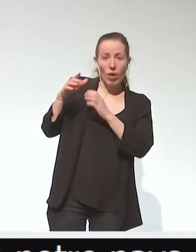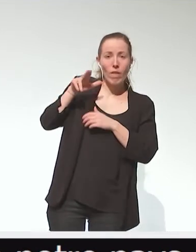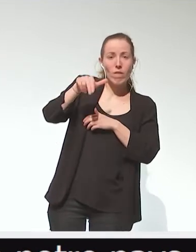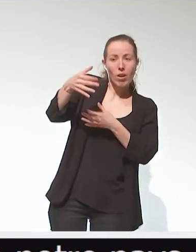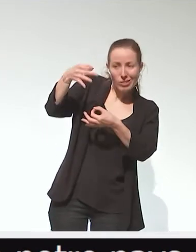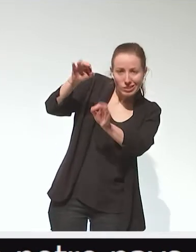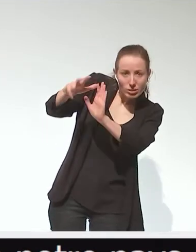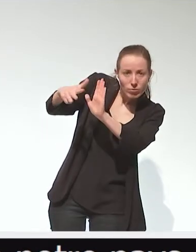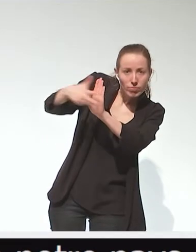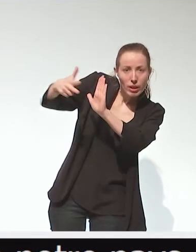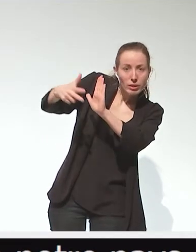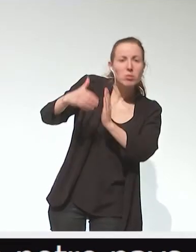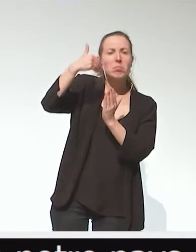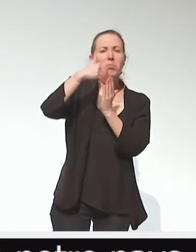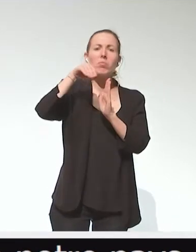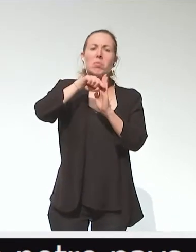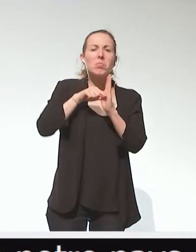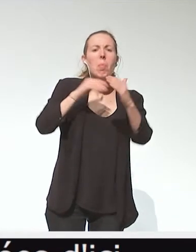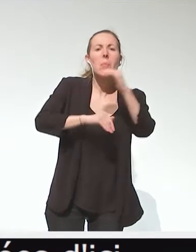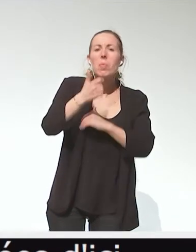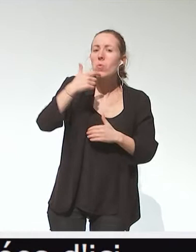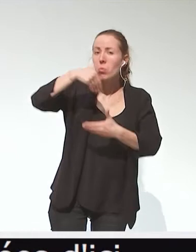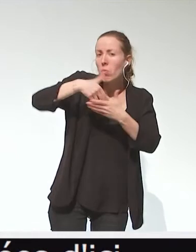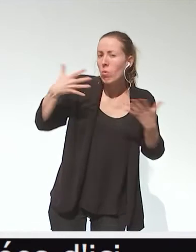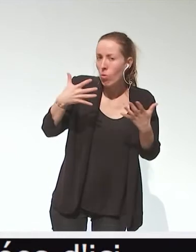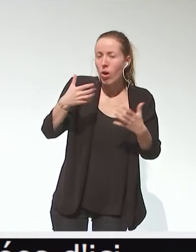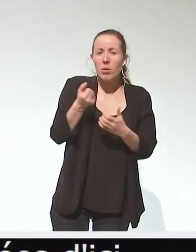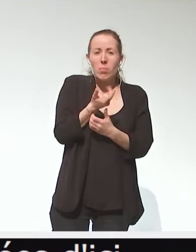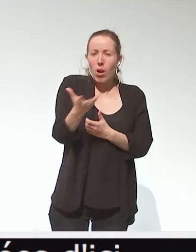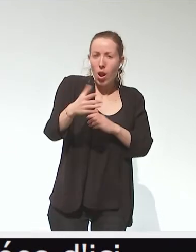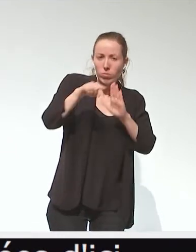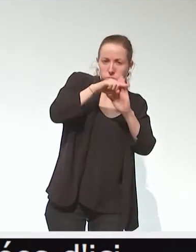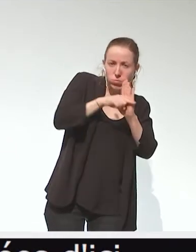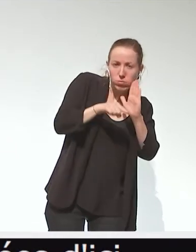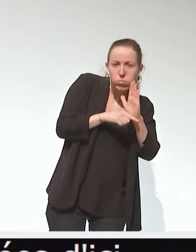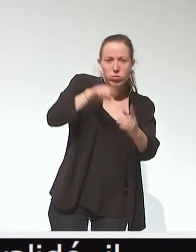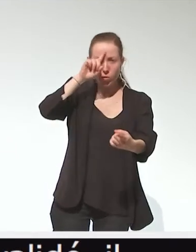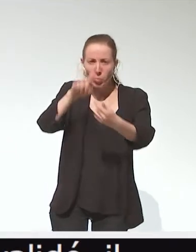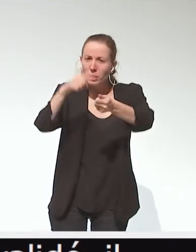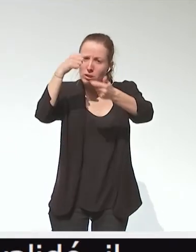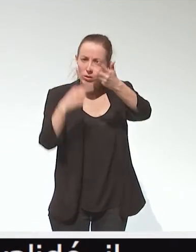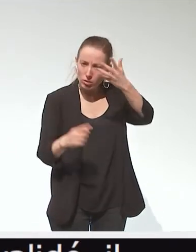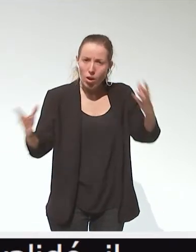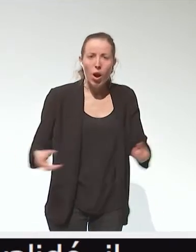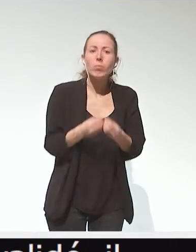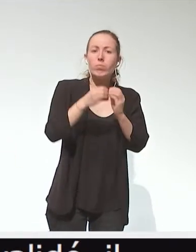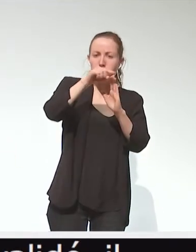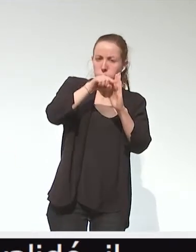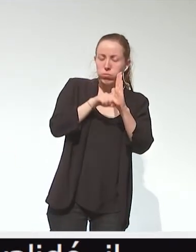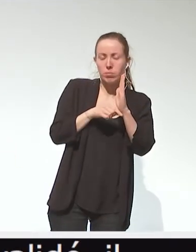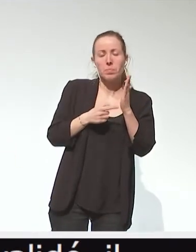plan will soon be approved. It contains a raft of measures and targets in